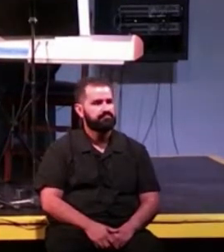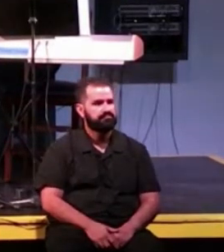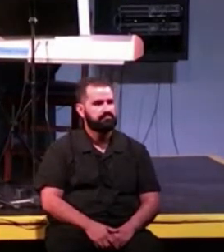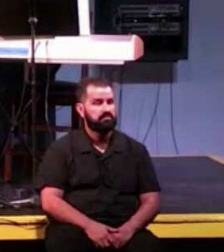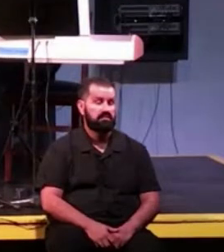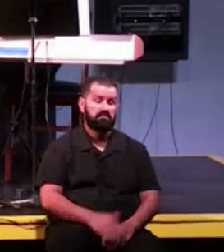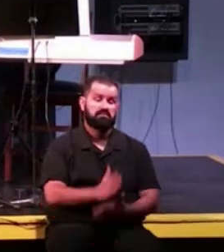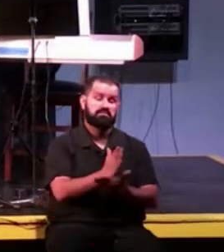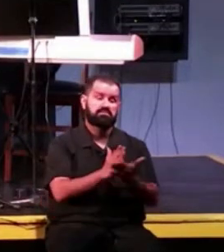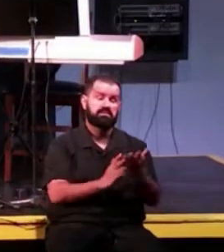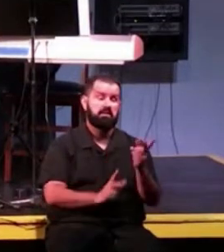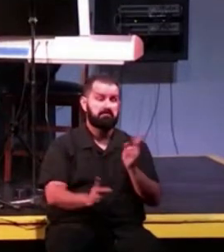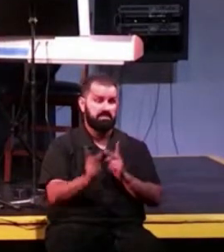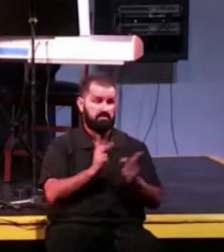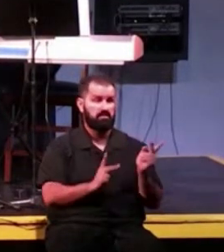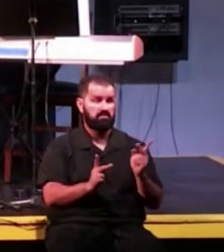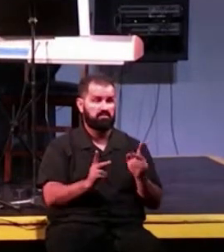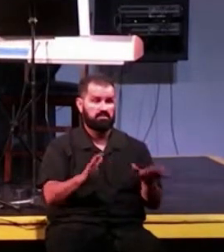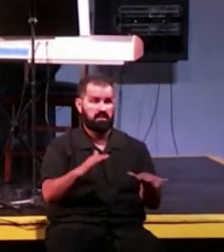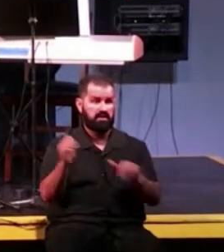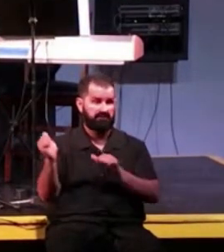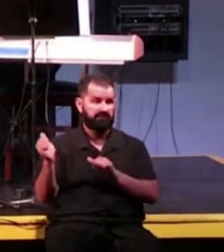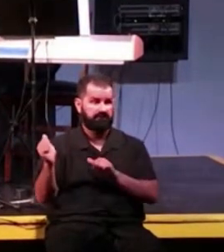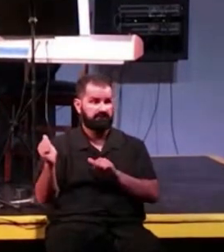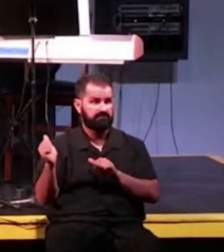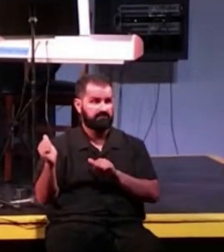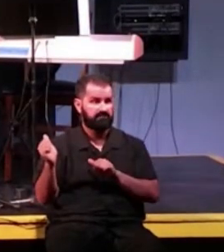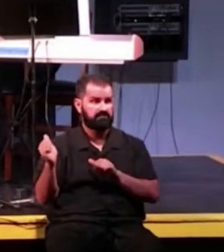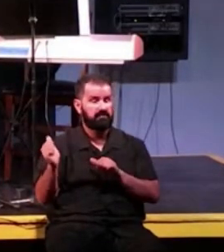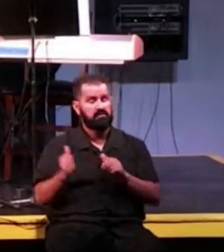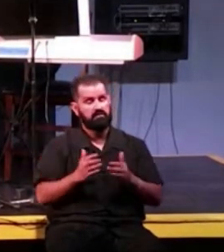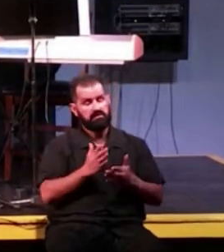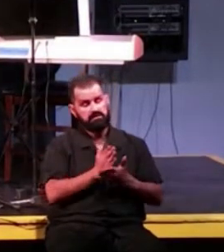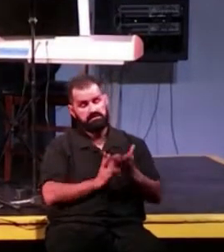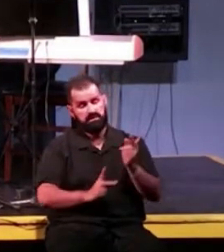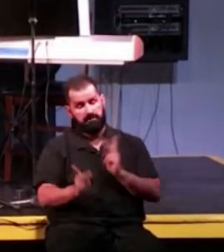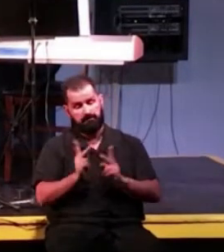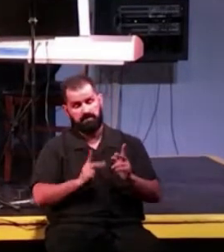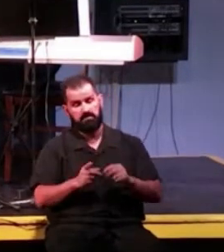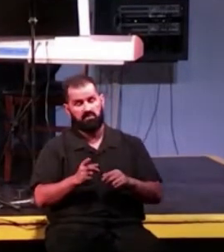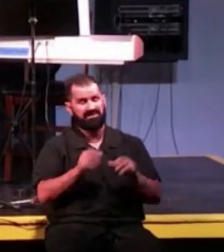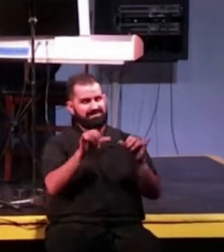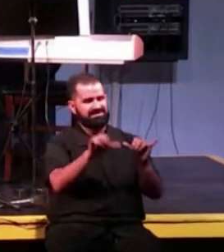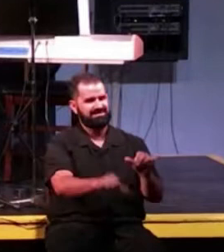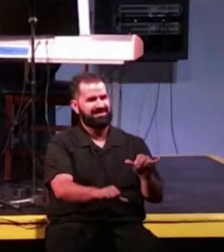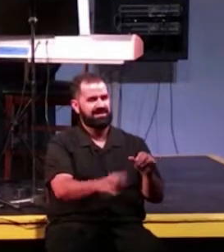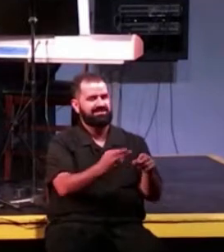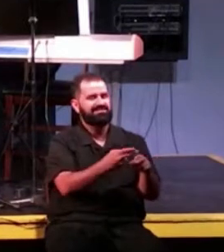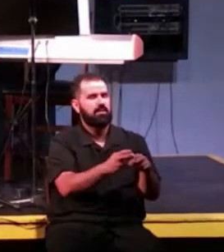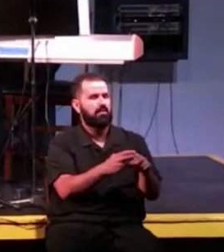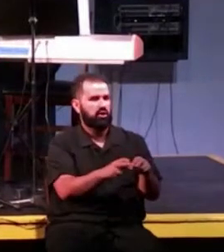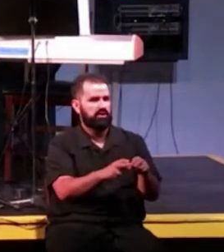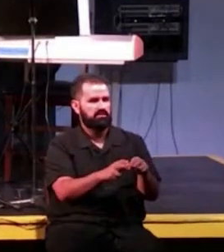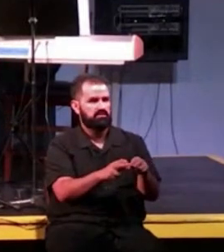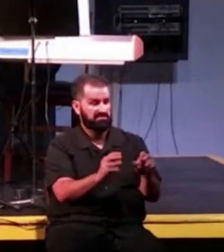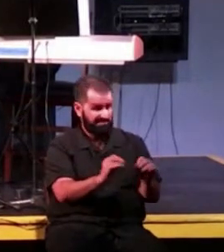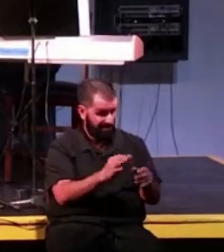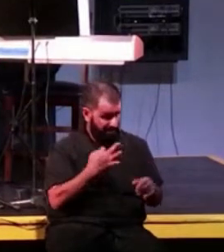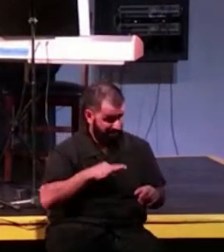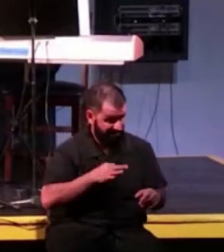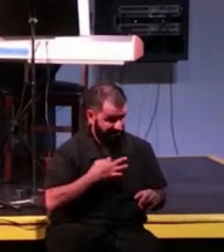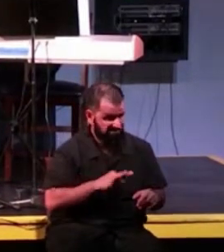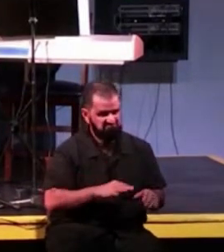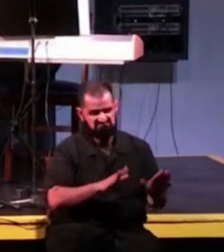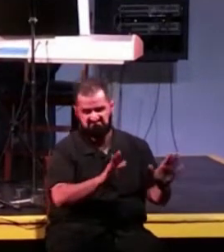So there are some people that are gone. There are some people like Orpah that are seasonal. That'll be with you